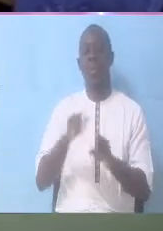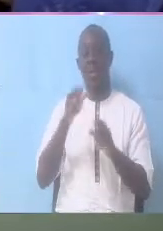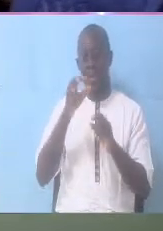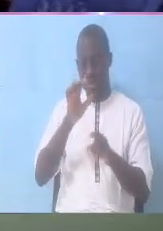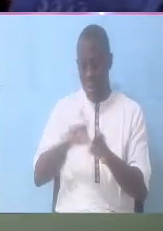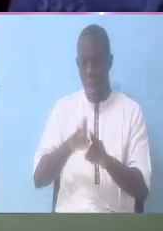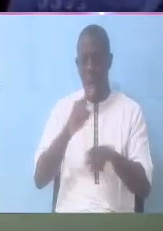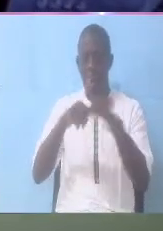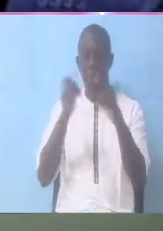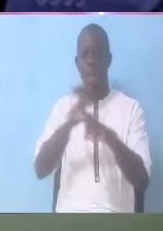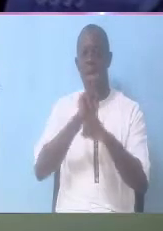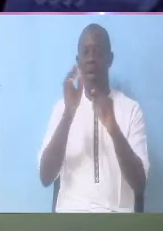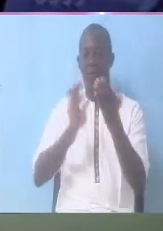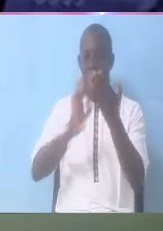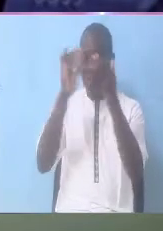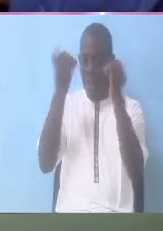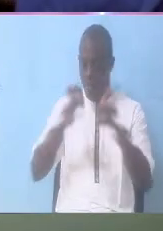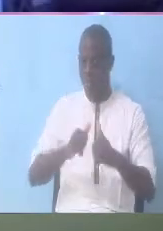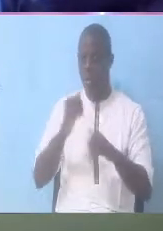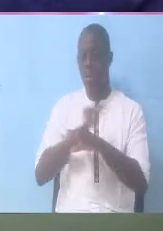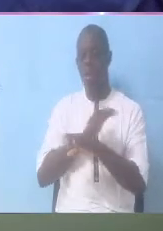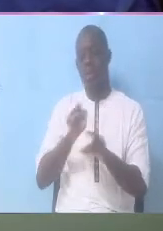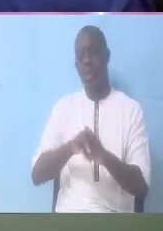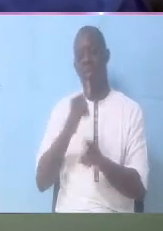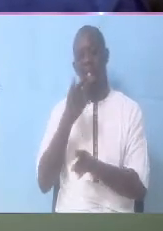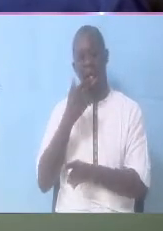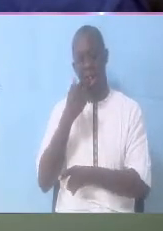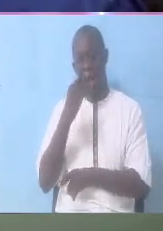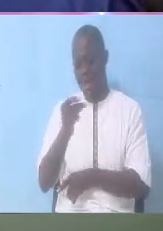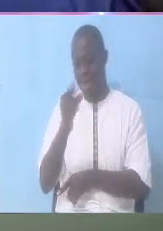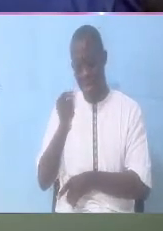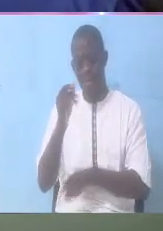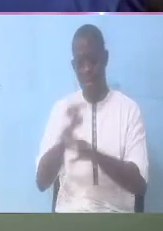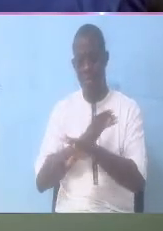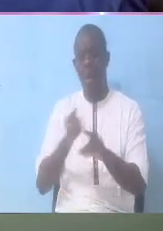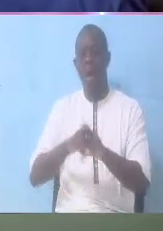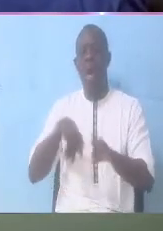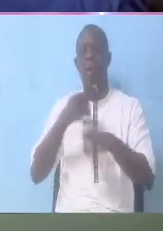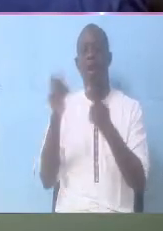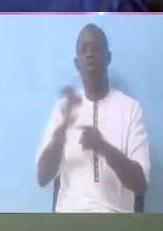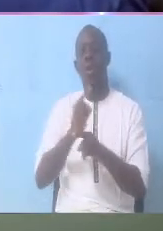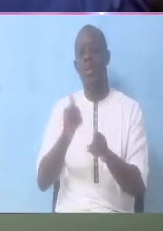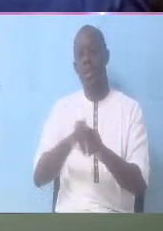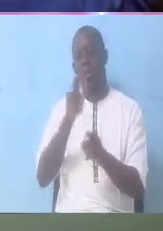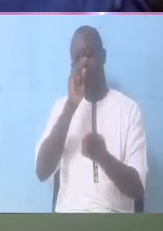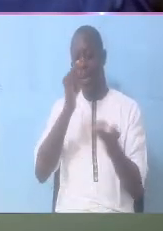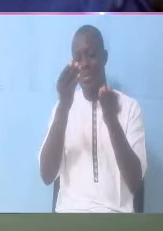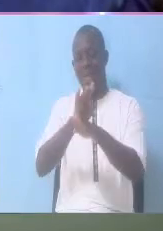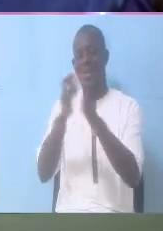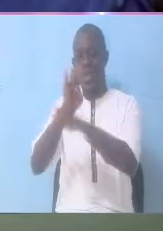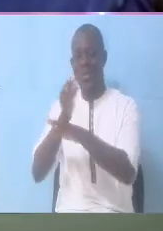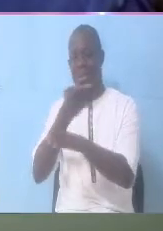consequence. Yes. And the consequence is the death of these Ghanaians?